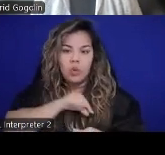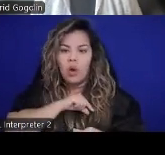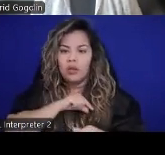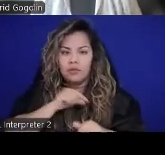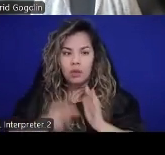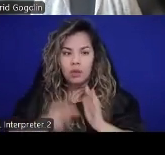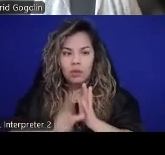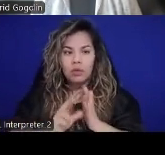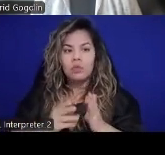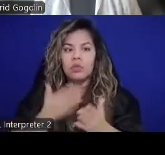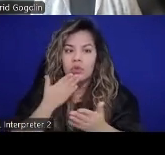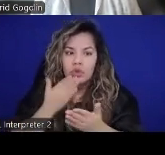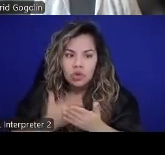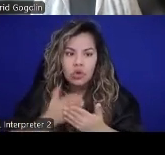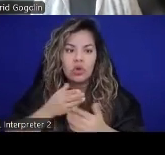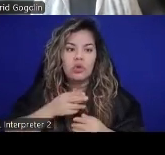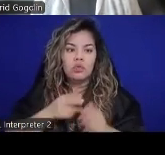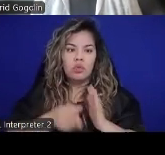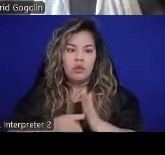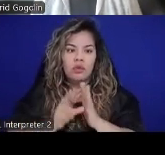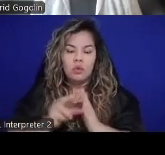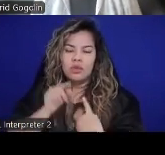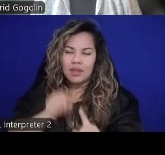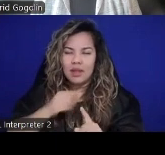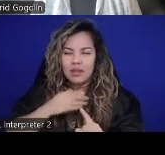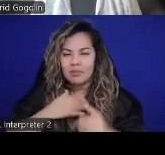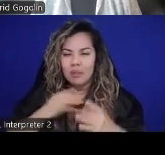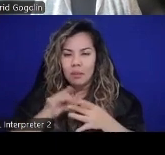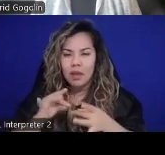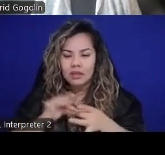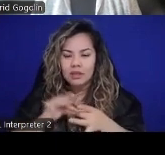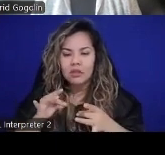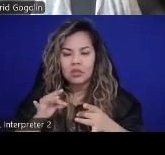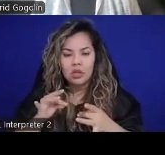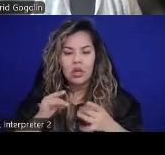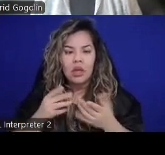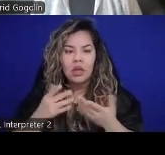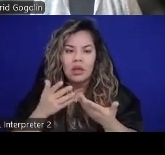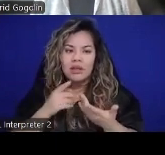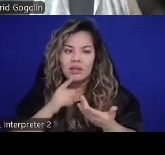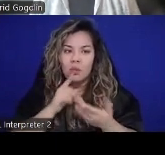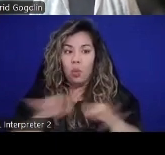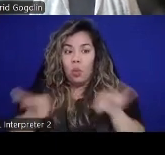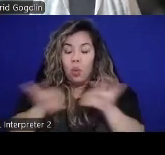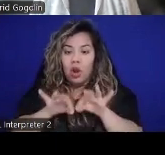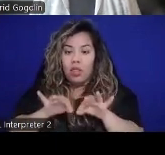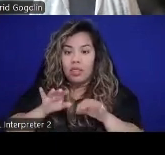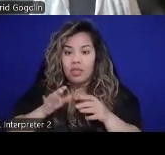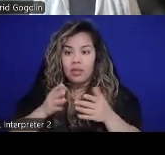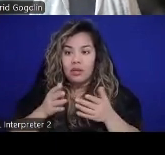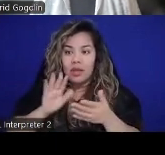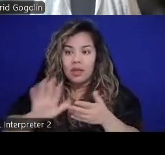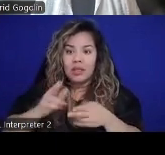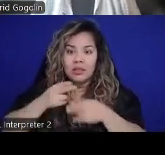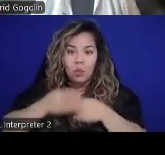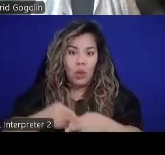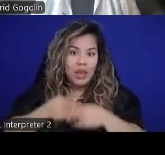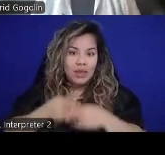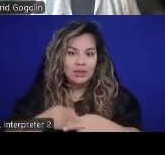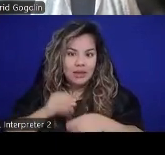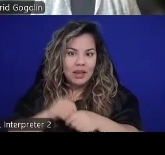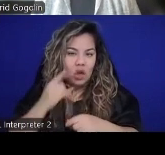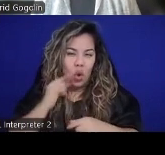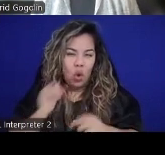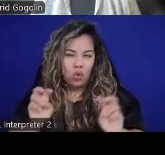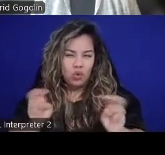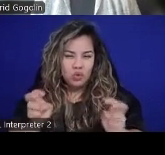Good reviewers, that is my message, are worth their weight in gold. You must not follow all suggestions